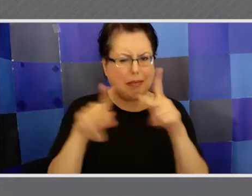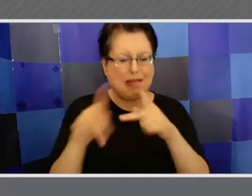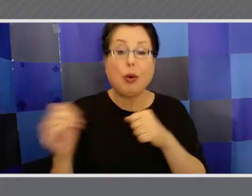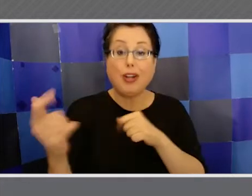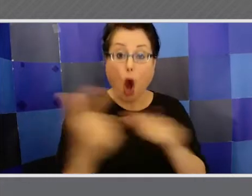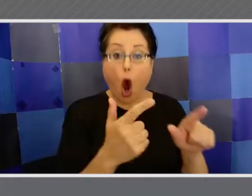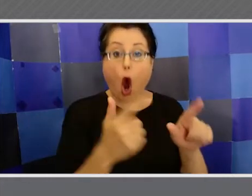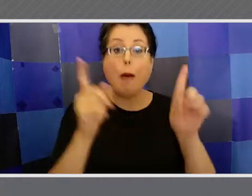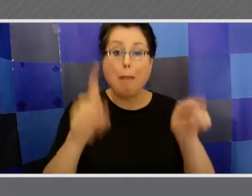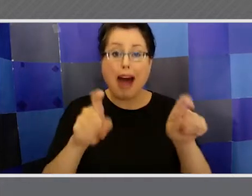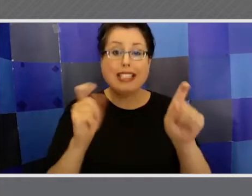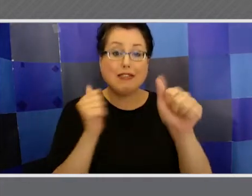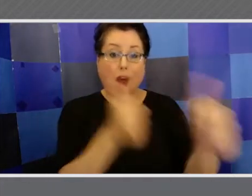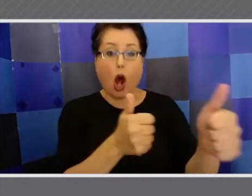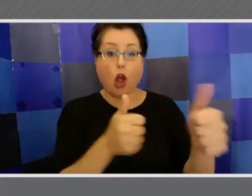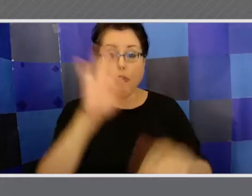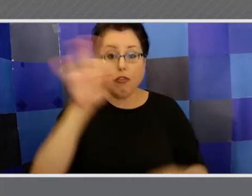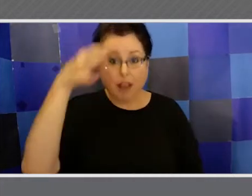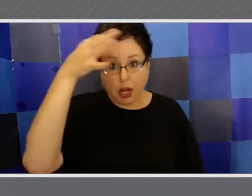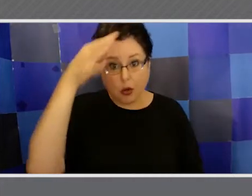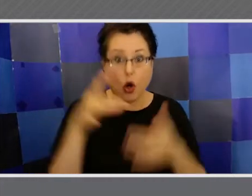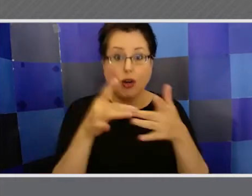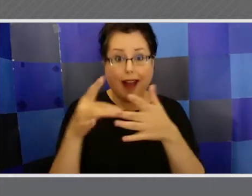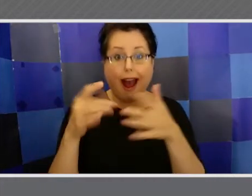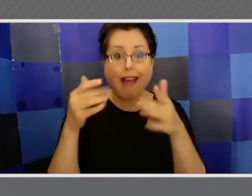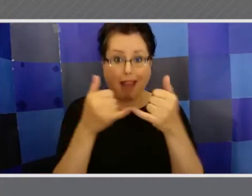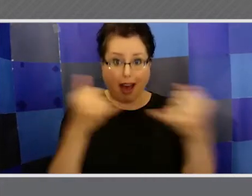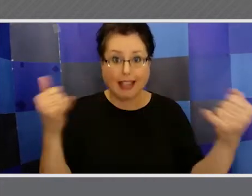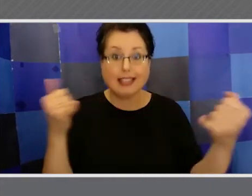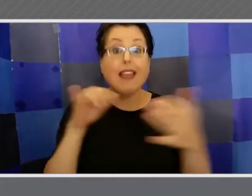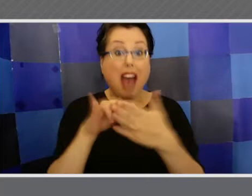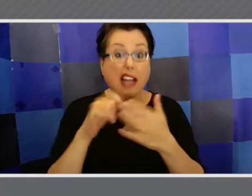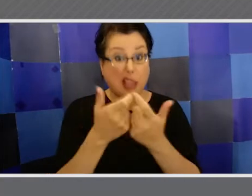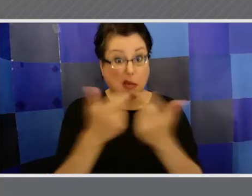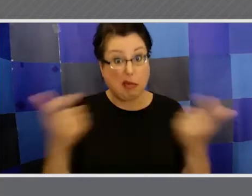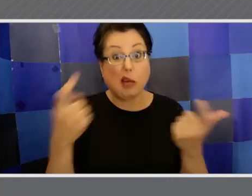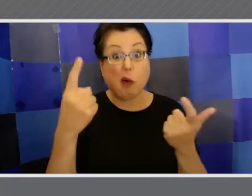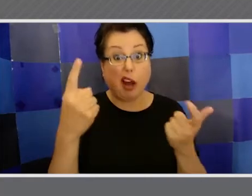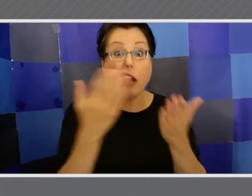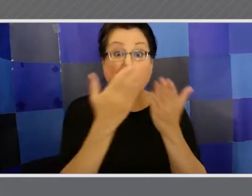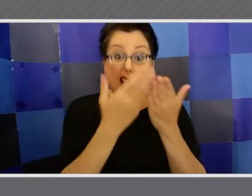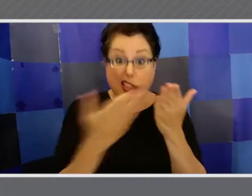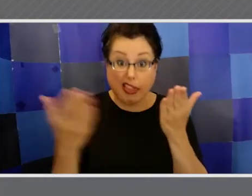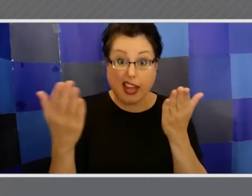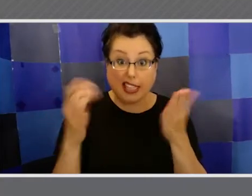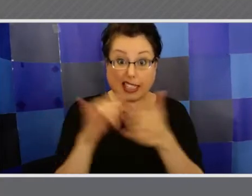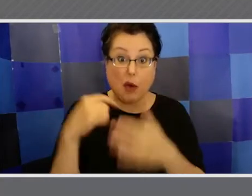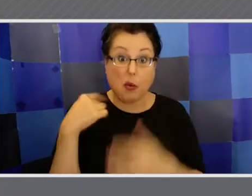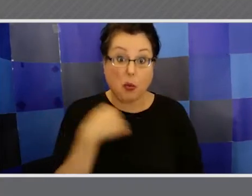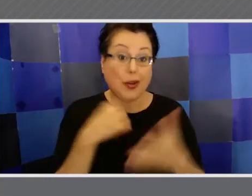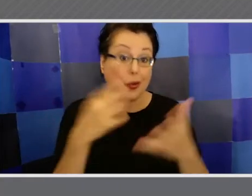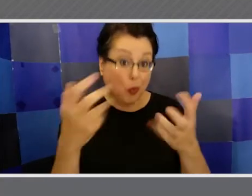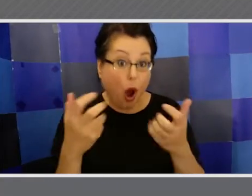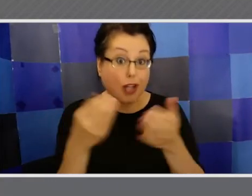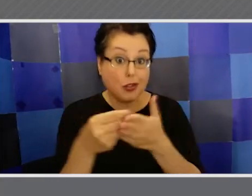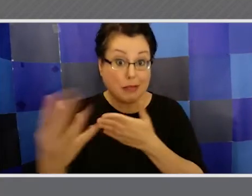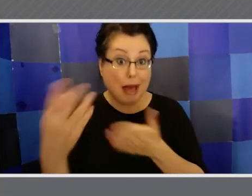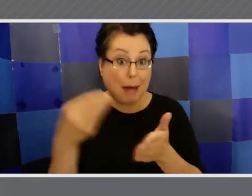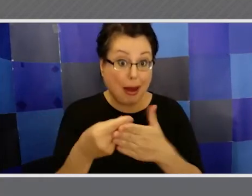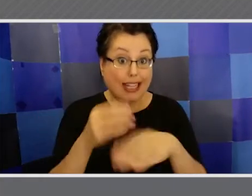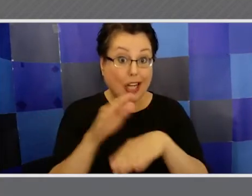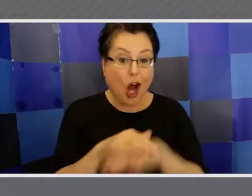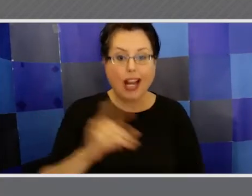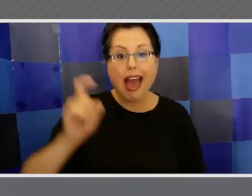with federal guidelines. That's the big one, is the things that we want to spend the money on have to